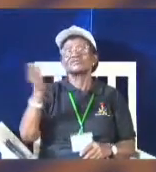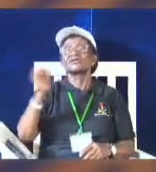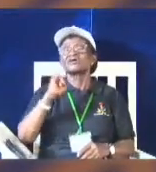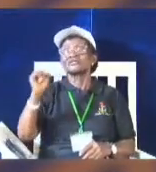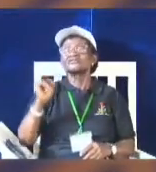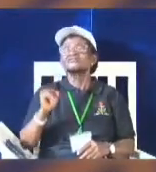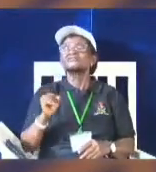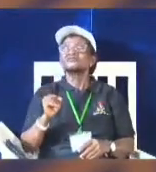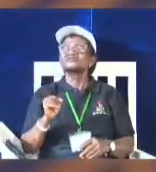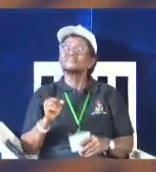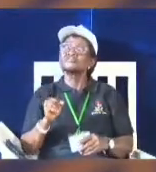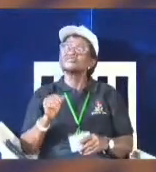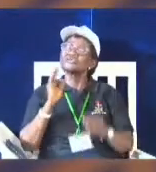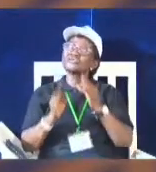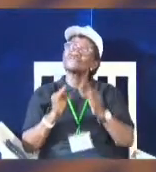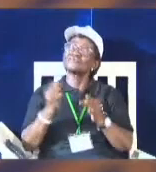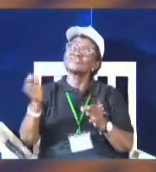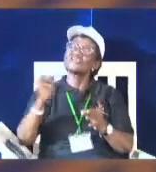your family,